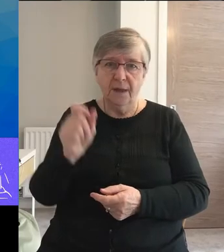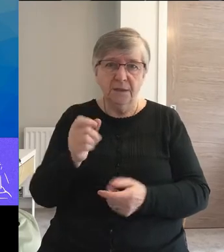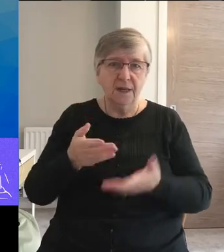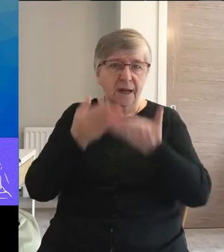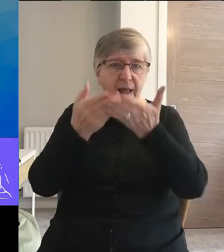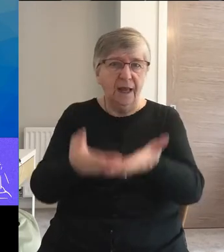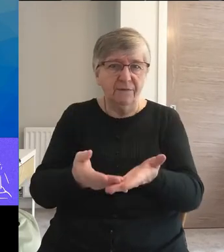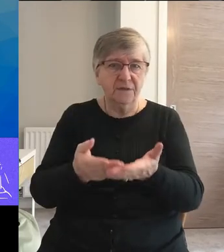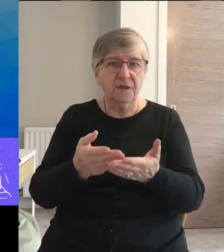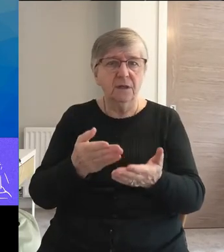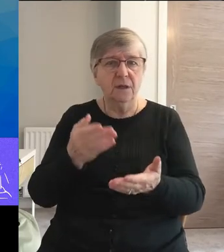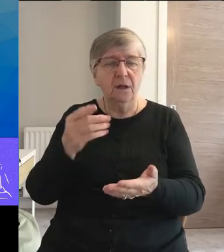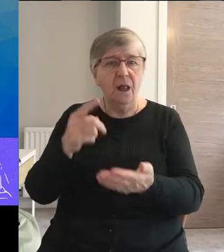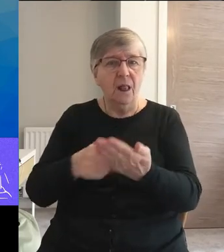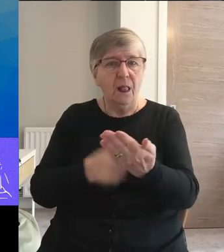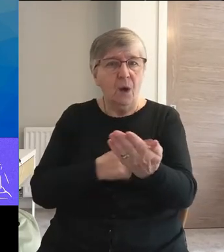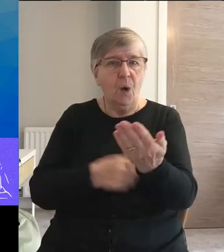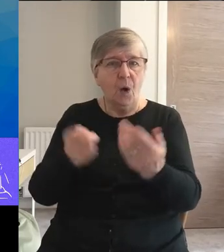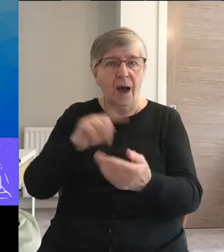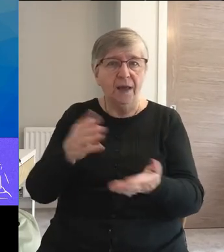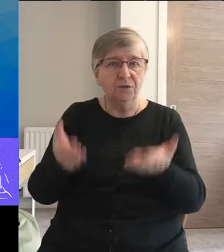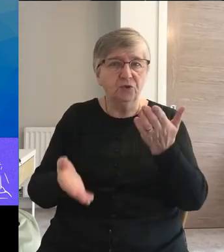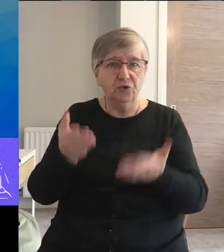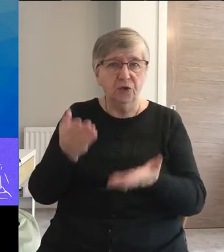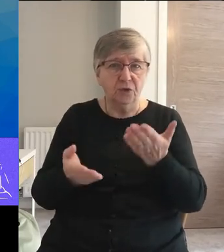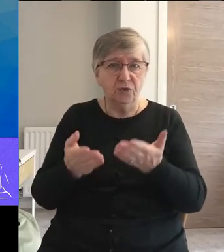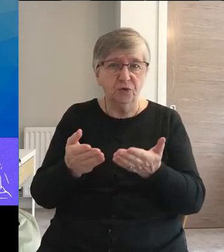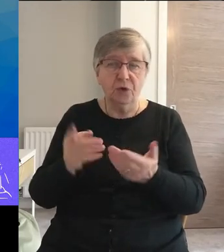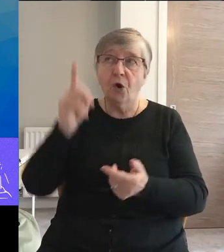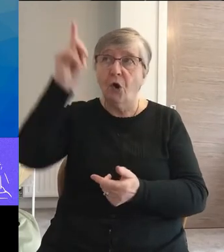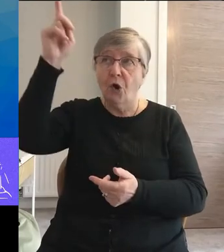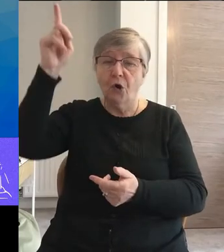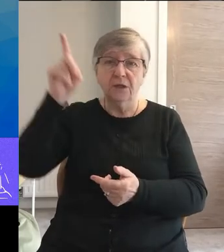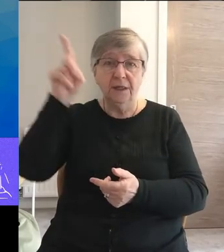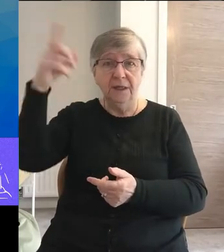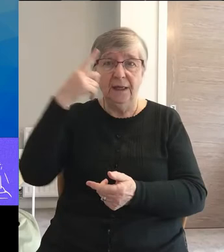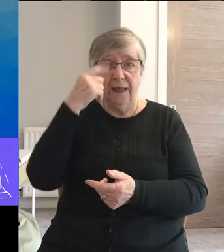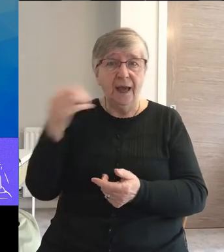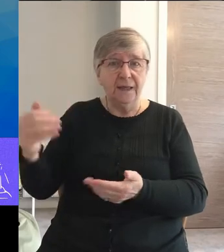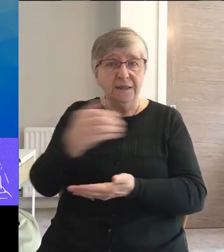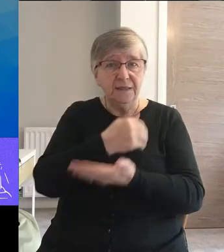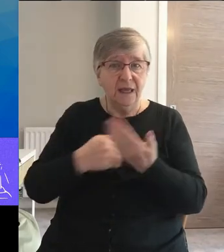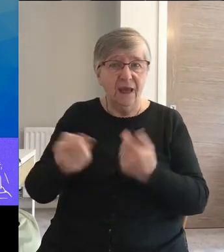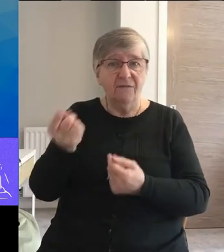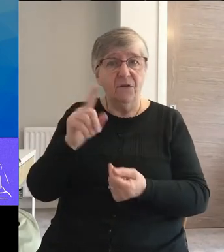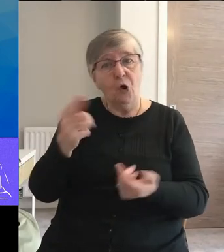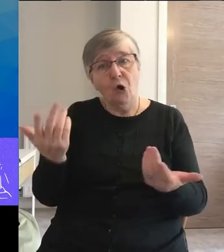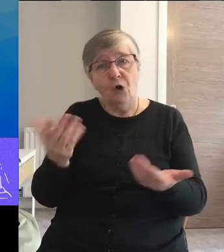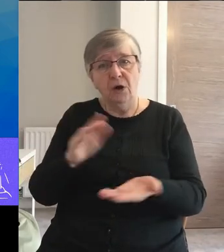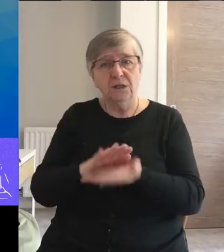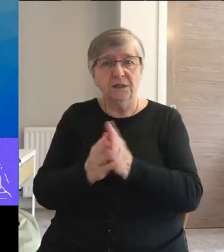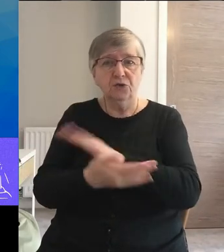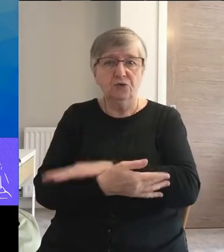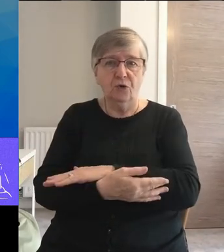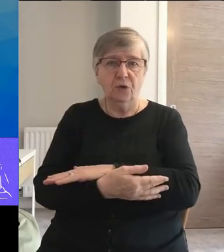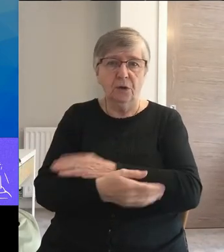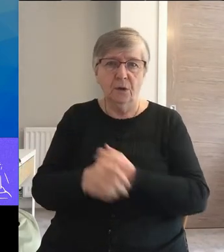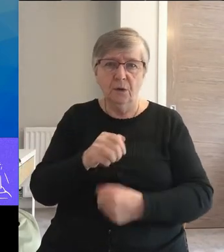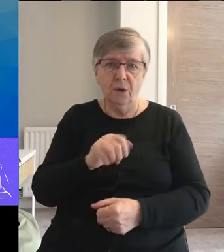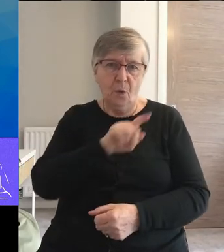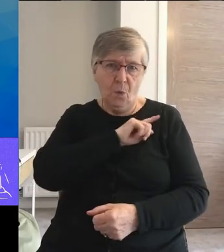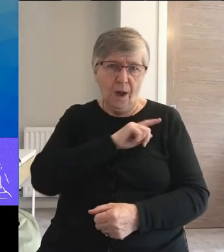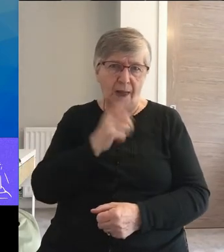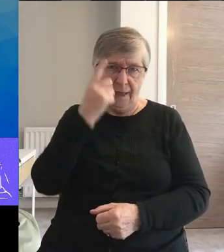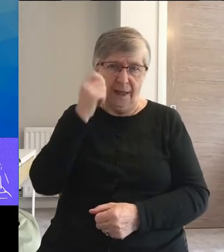judge, one who's able to save and destroy. But you, who are you to judge your